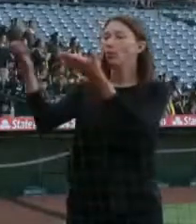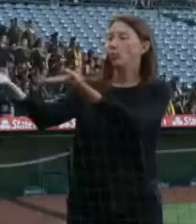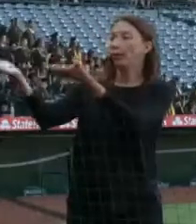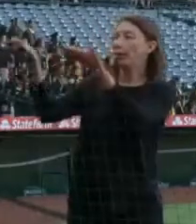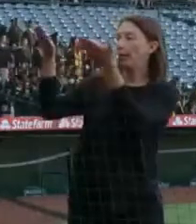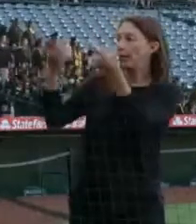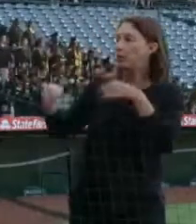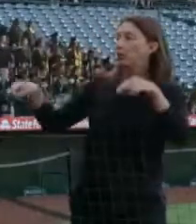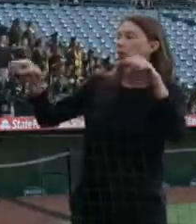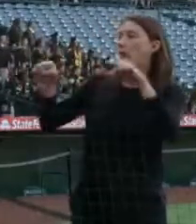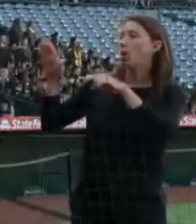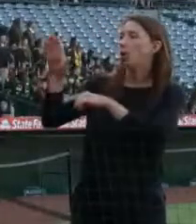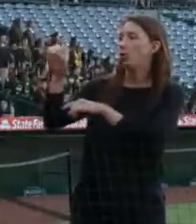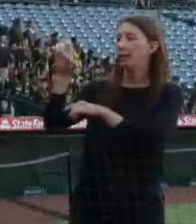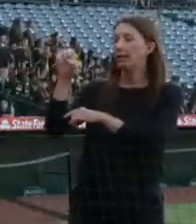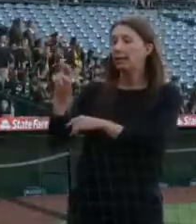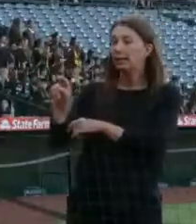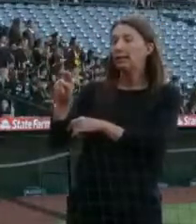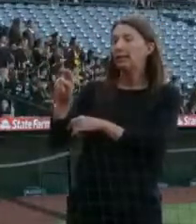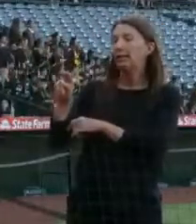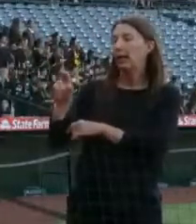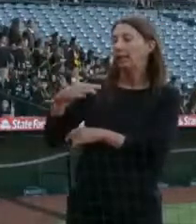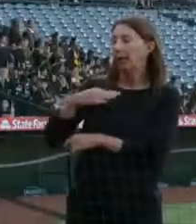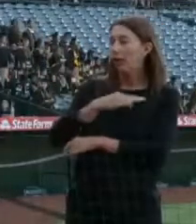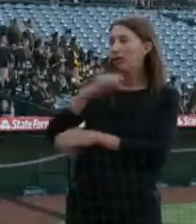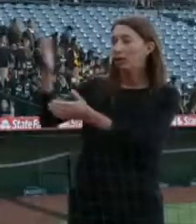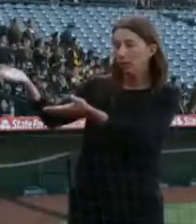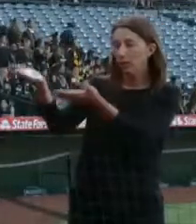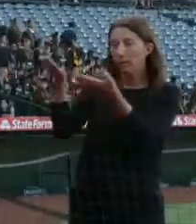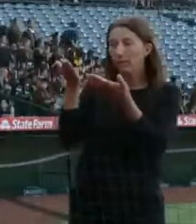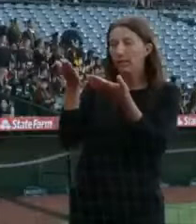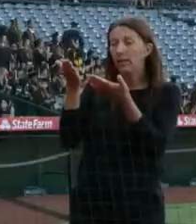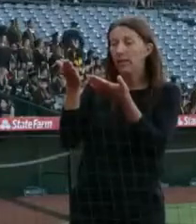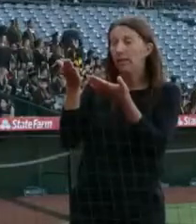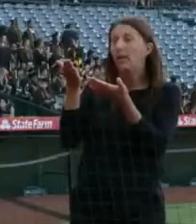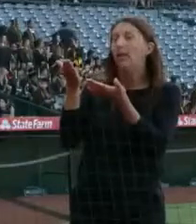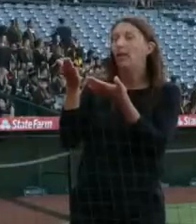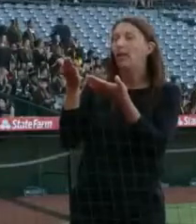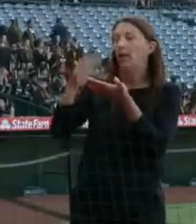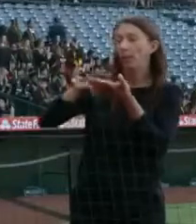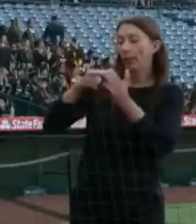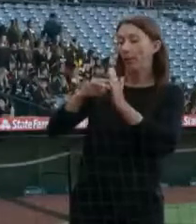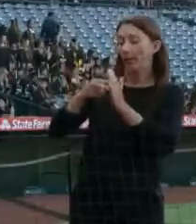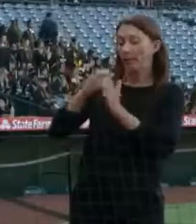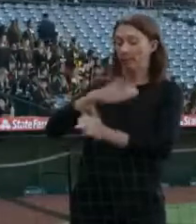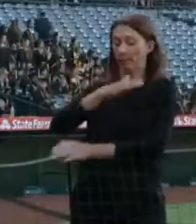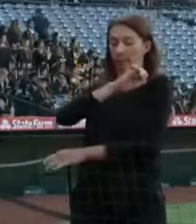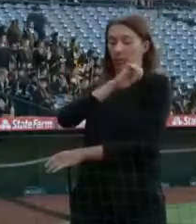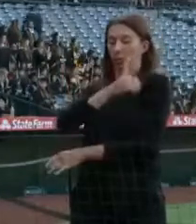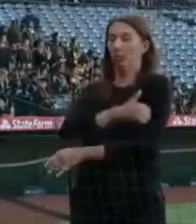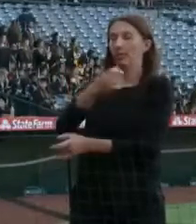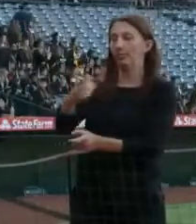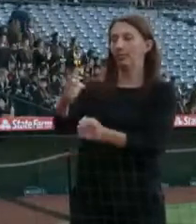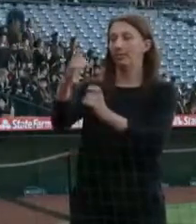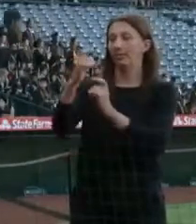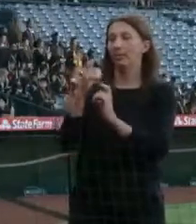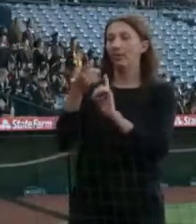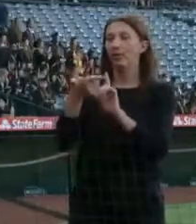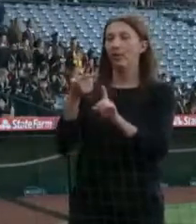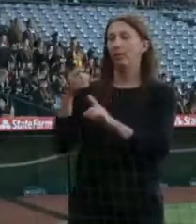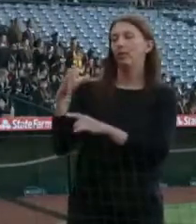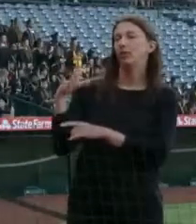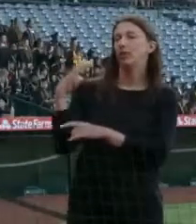Dean, and by your distinguished faculty. Therefore, by the authority vested in me by the